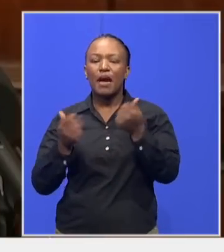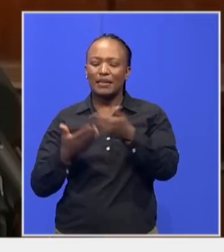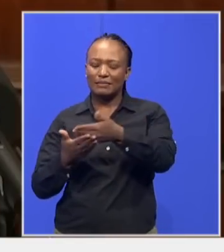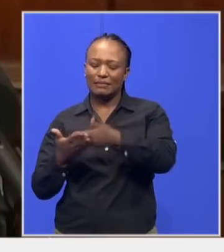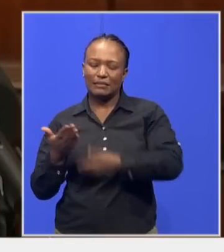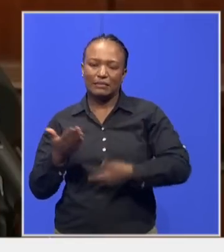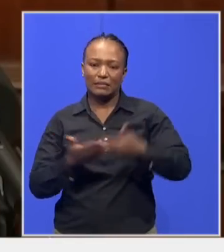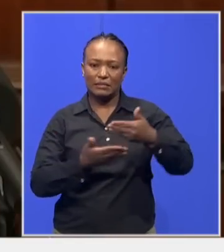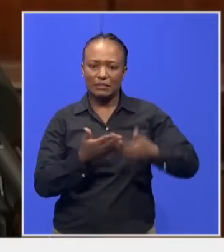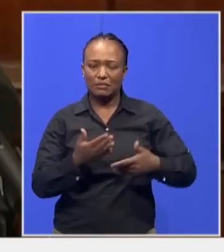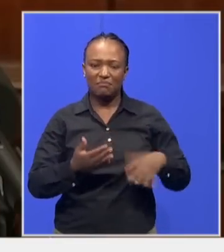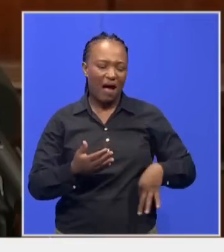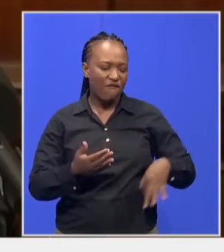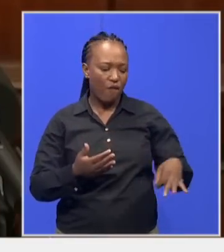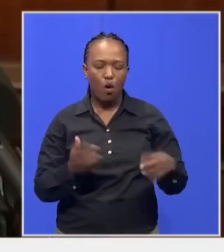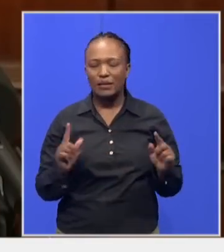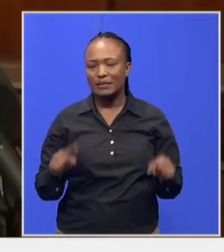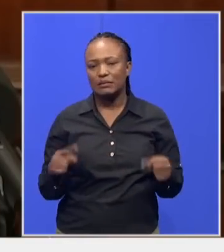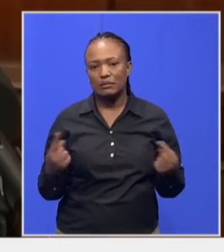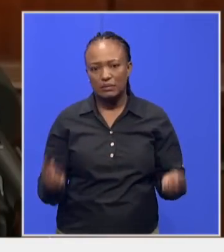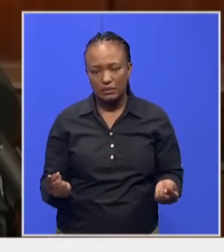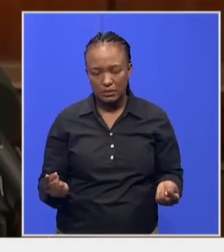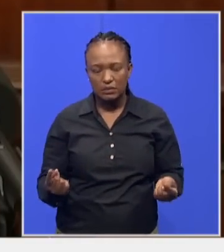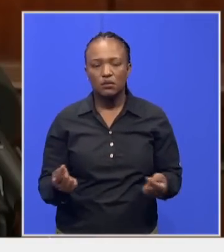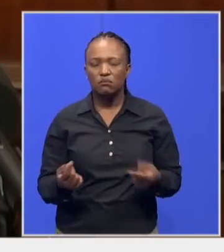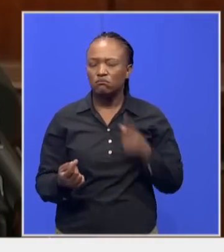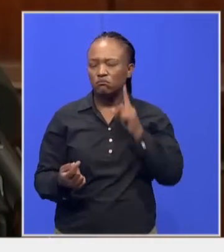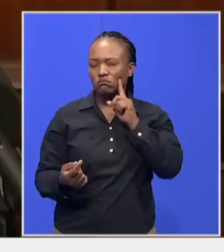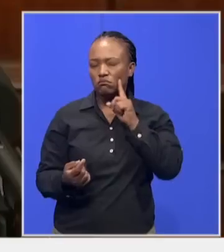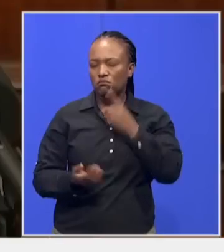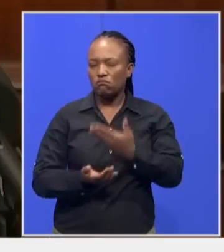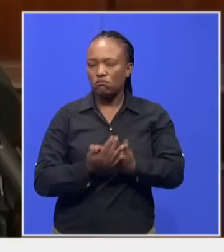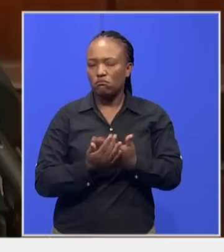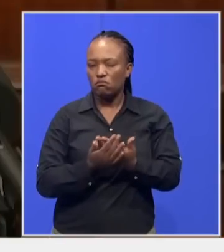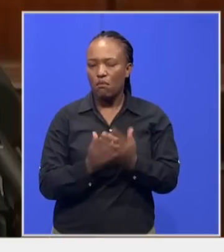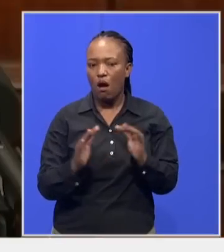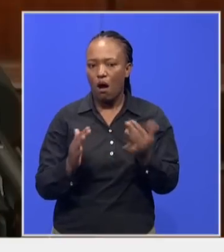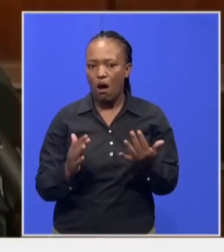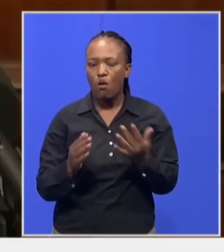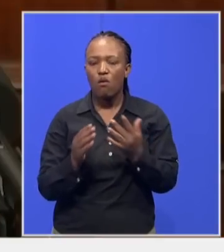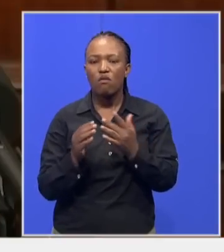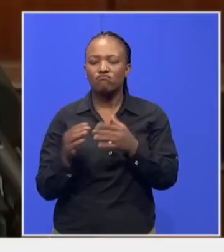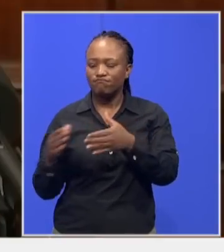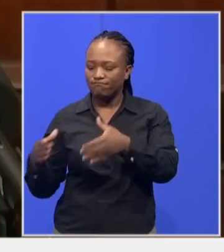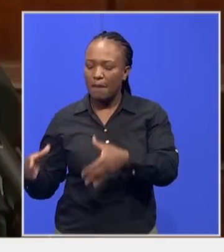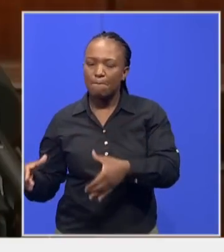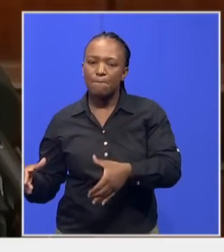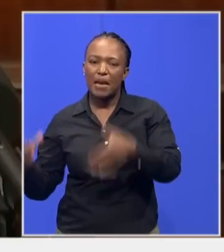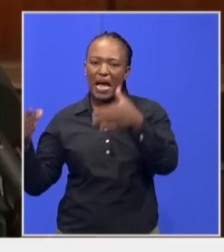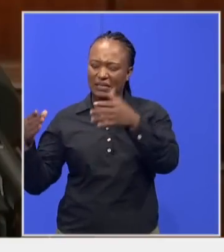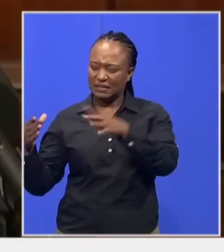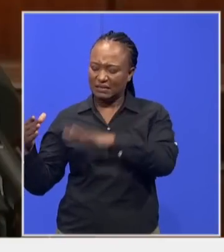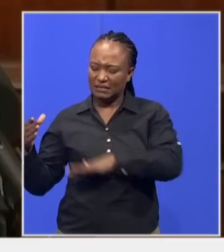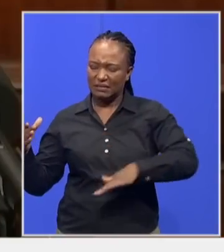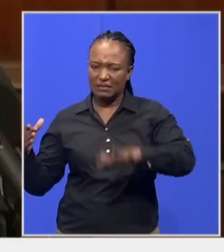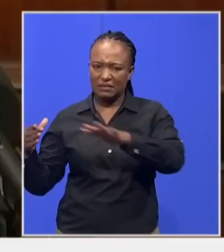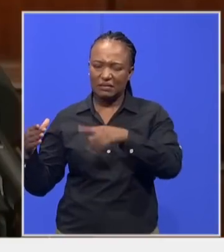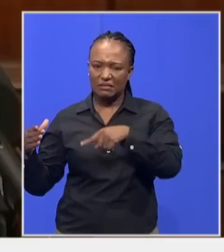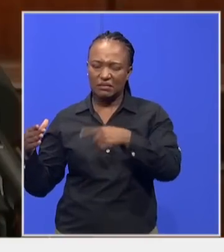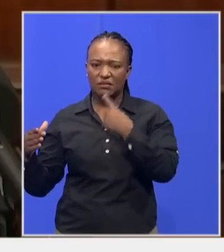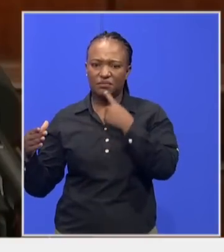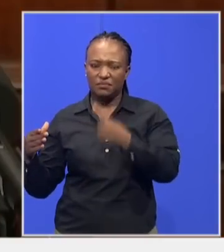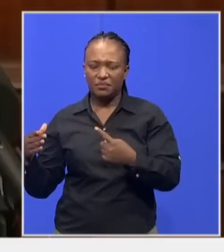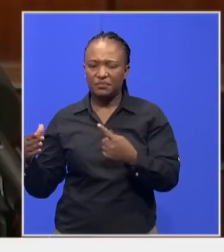but expand the possibility of what we can do in these plans. Ask the question, what is the cost of